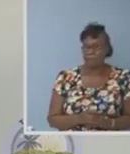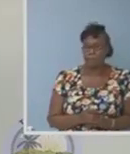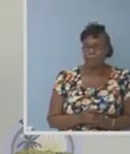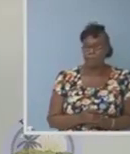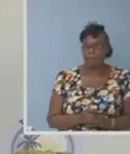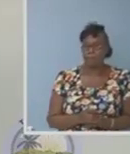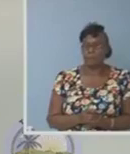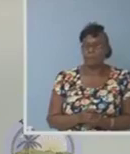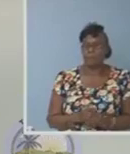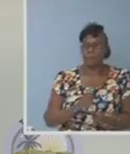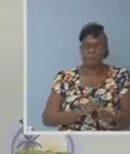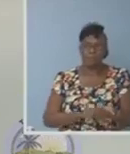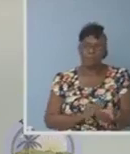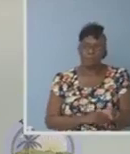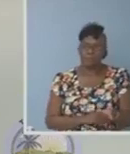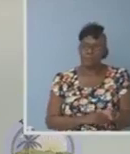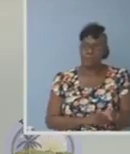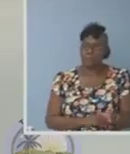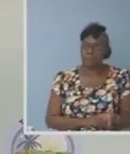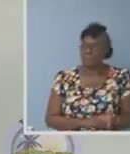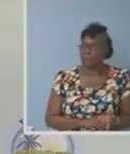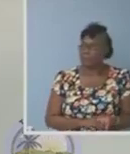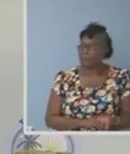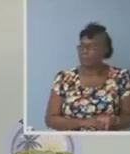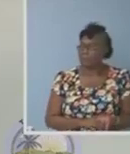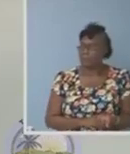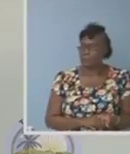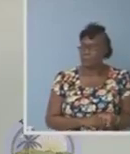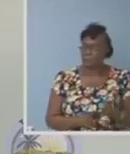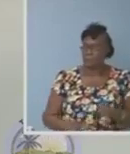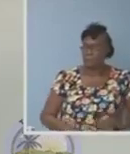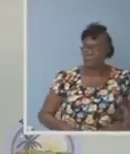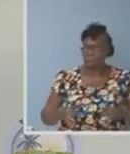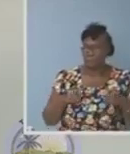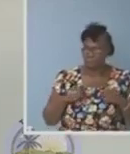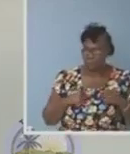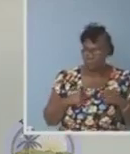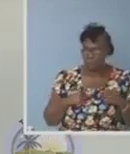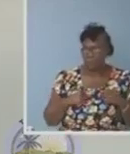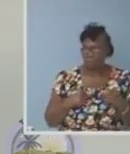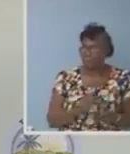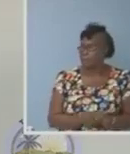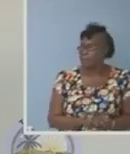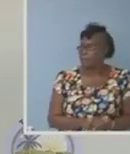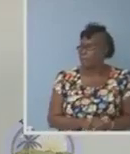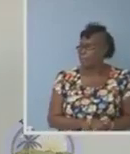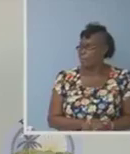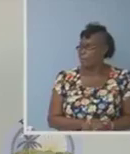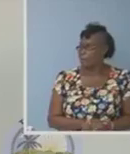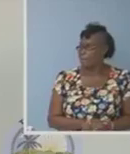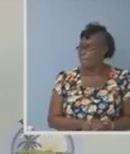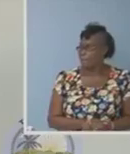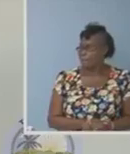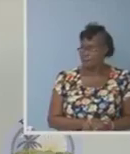a good bit of time, and we are spending a good bit of time on addressing those issues. And a lot of the success of our strategy will depend on how do